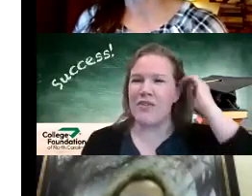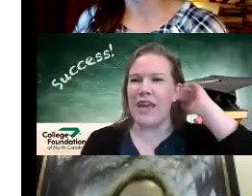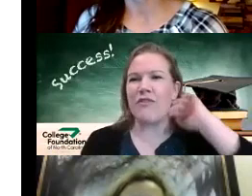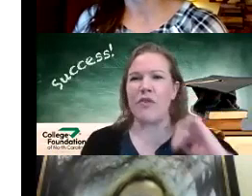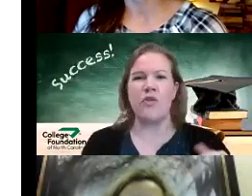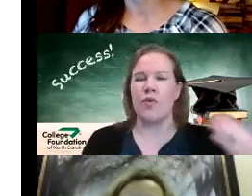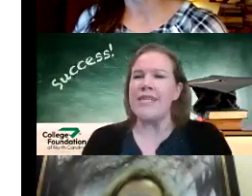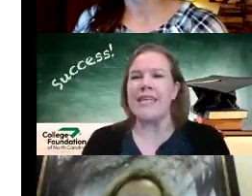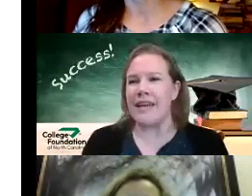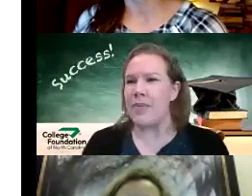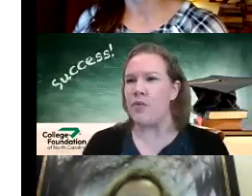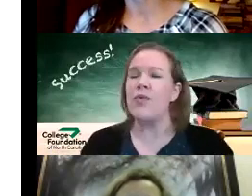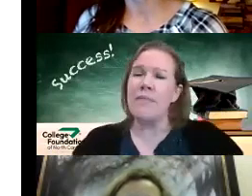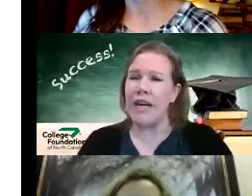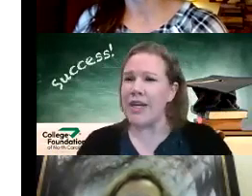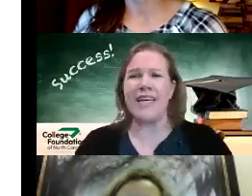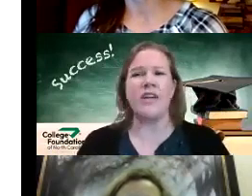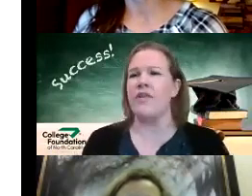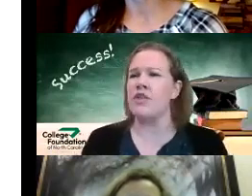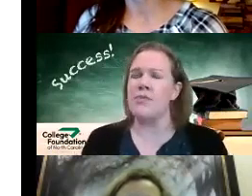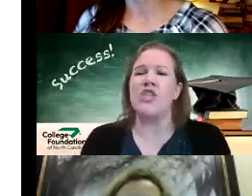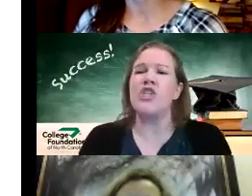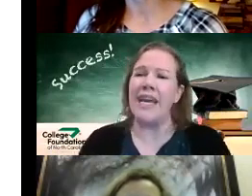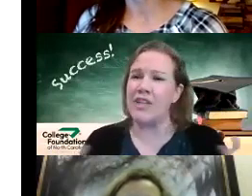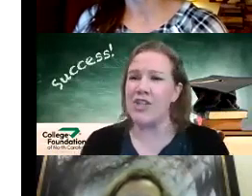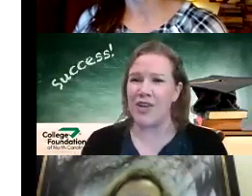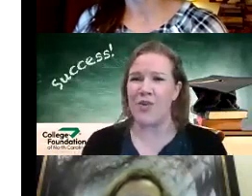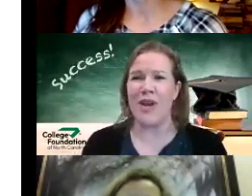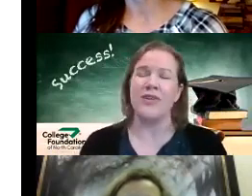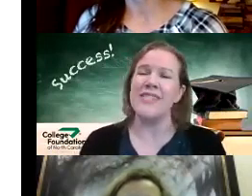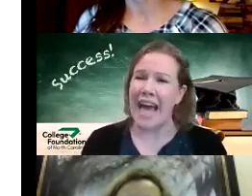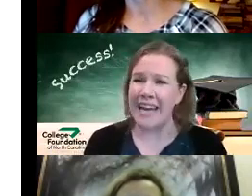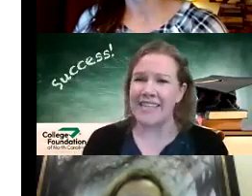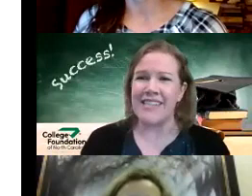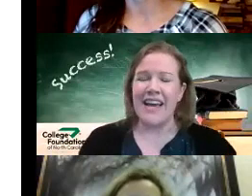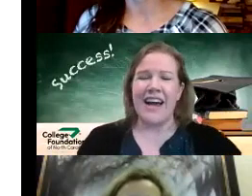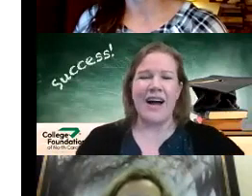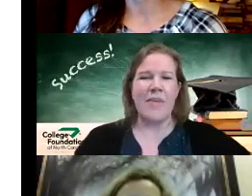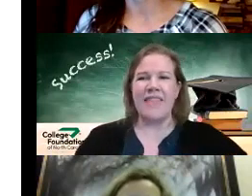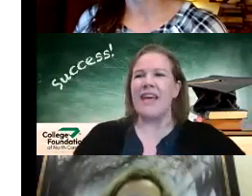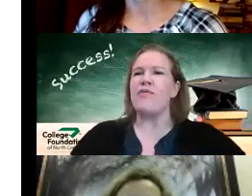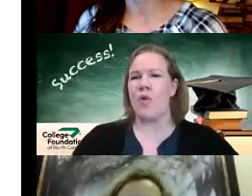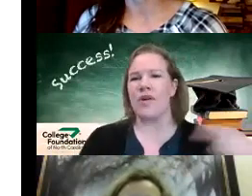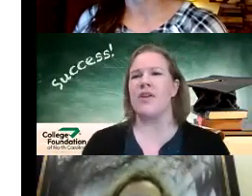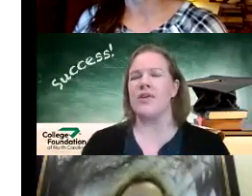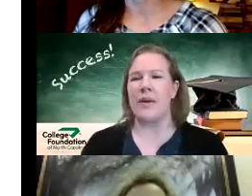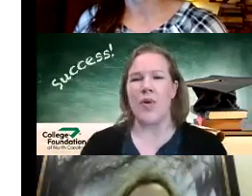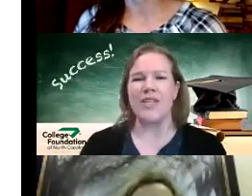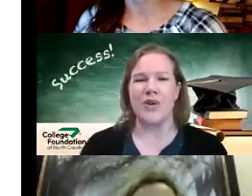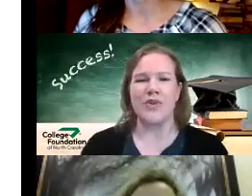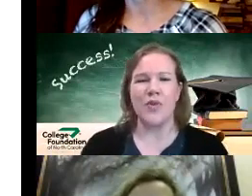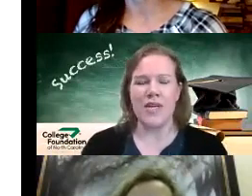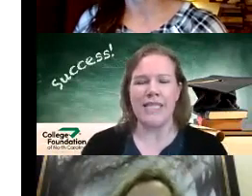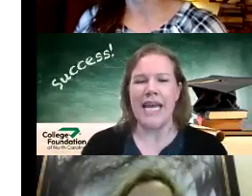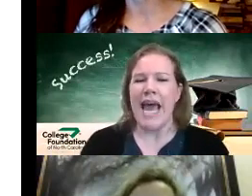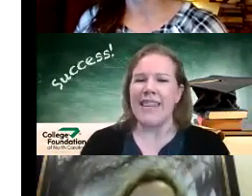know, if you've recently been remarried or there's been a change in your marital status. And then, of course, you know, separation